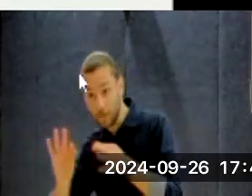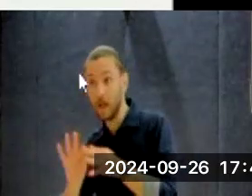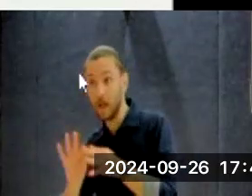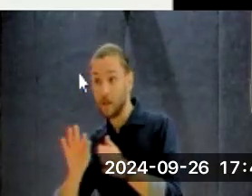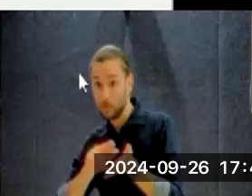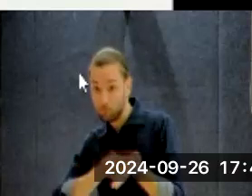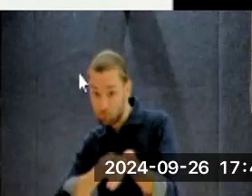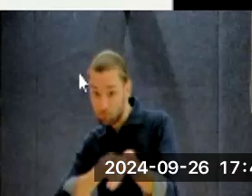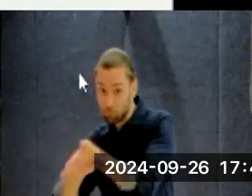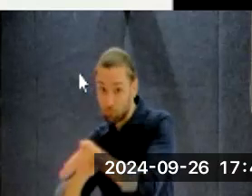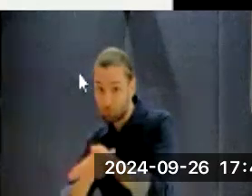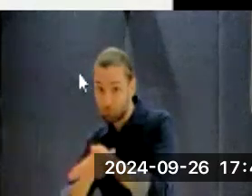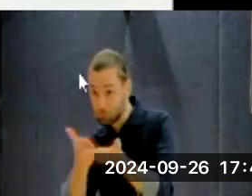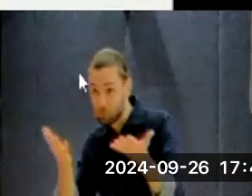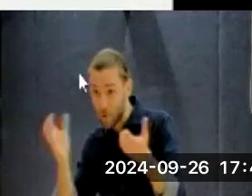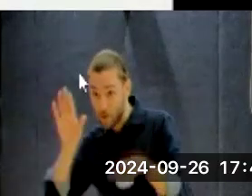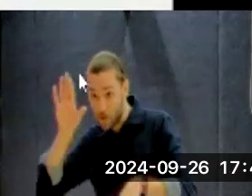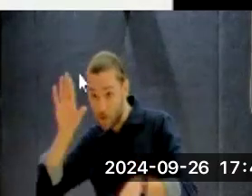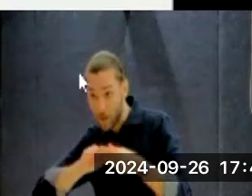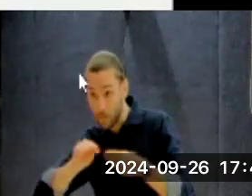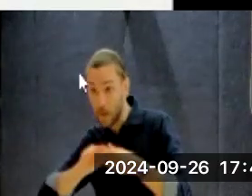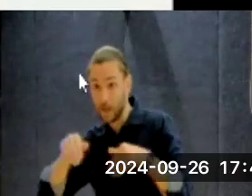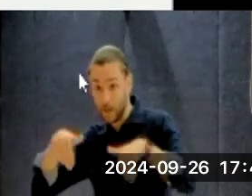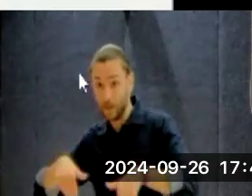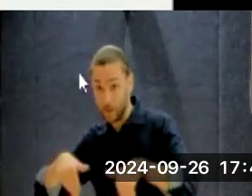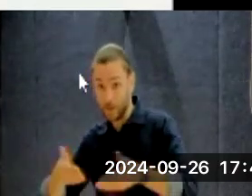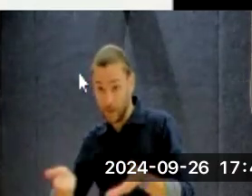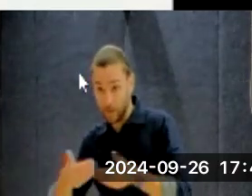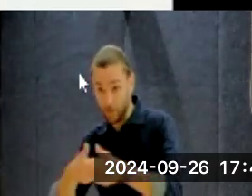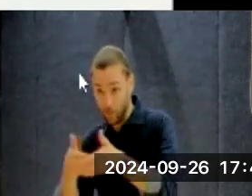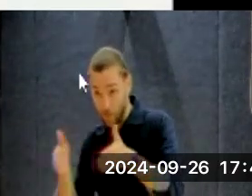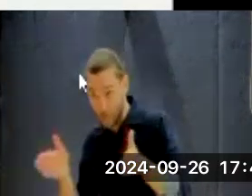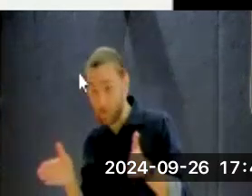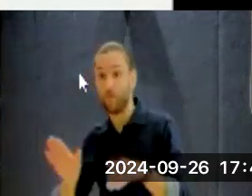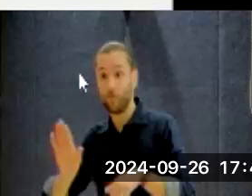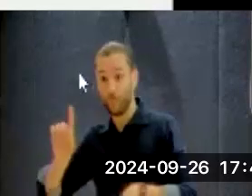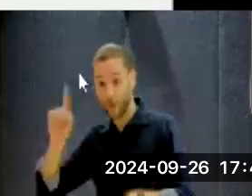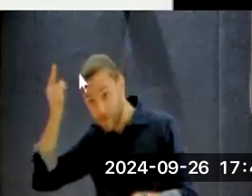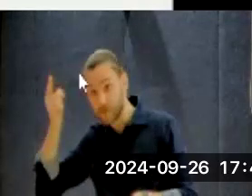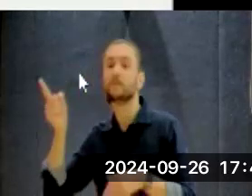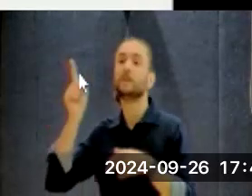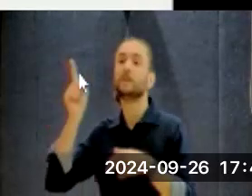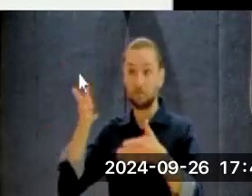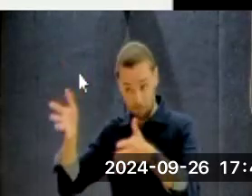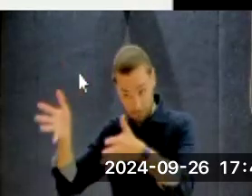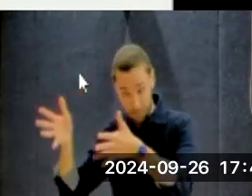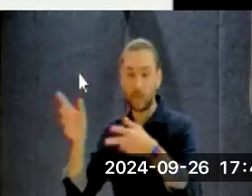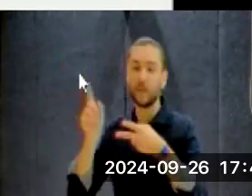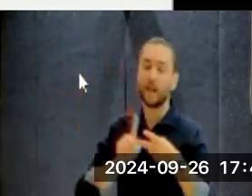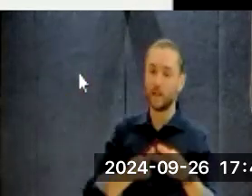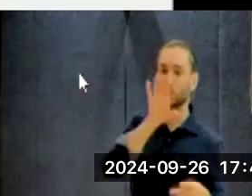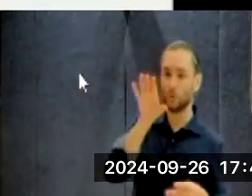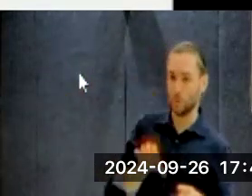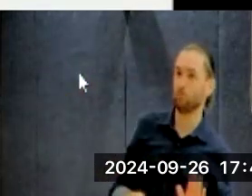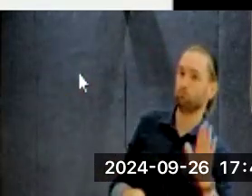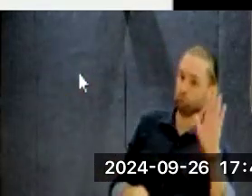us today and then move on to public comment on Zoom. For those who have joined us in the room, you may request to speak on an agenda item in person by raising